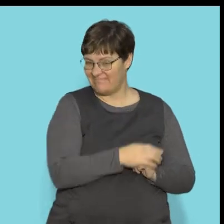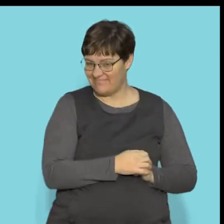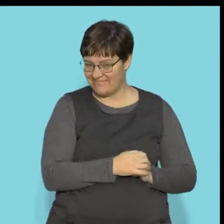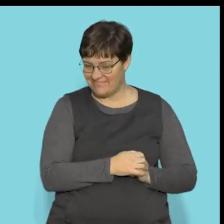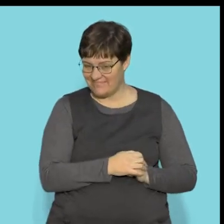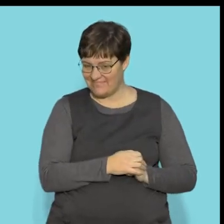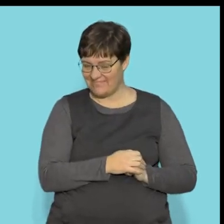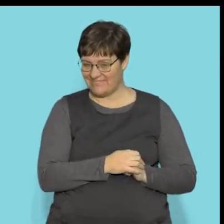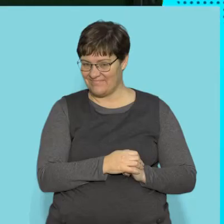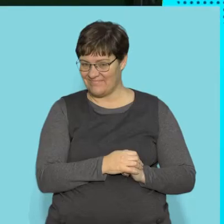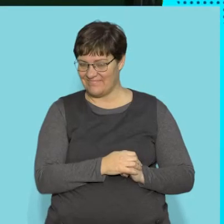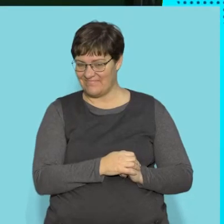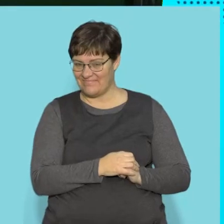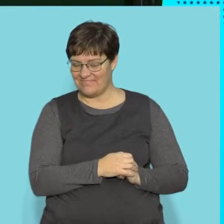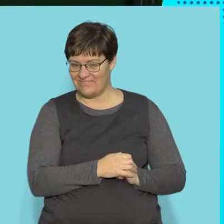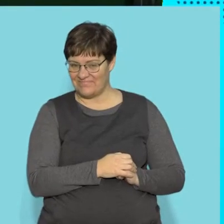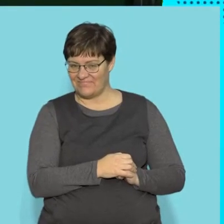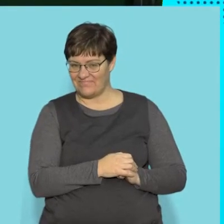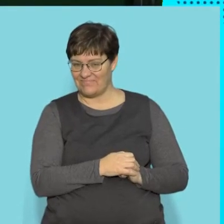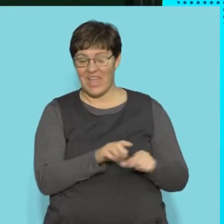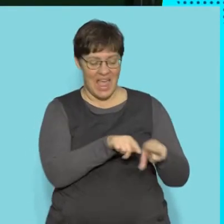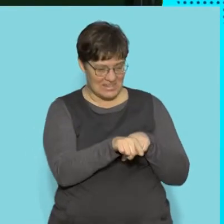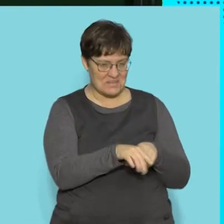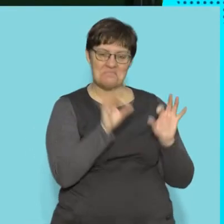really valid experiment.